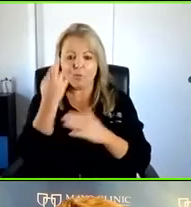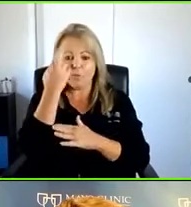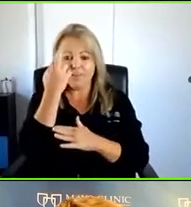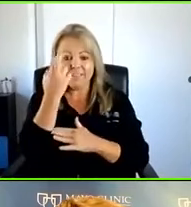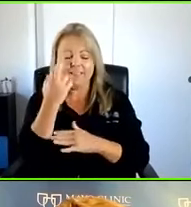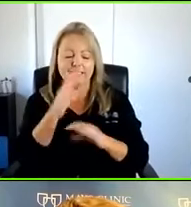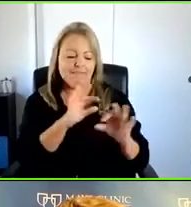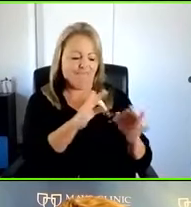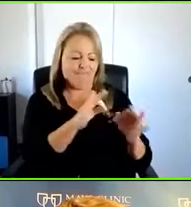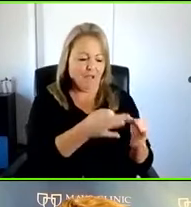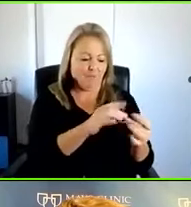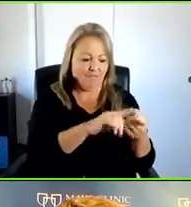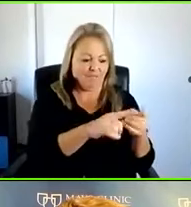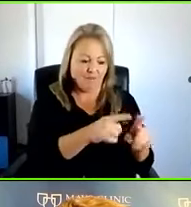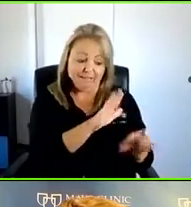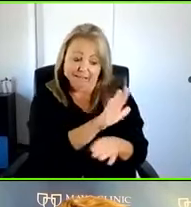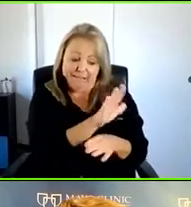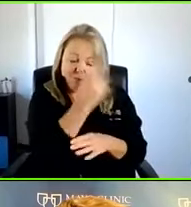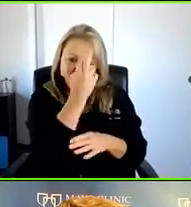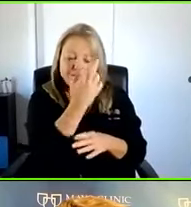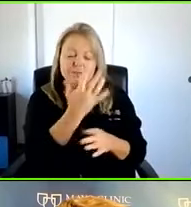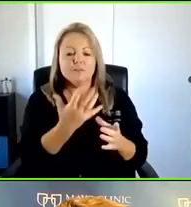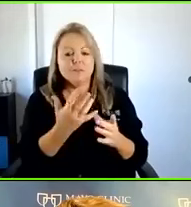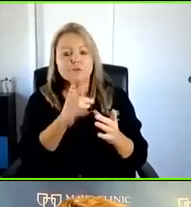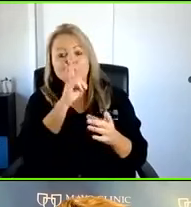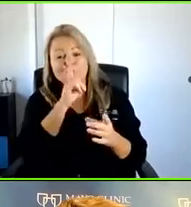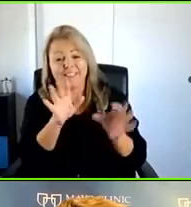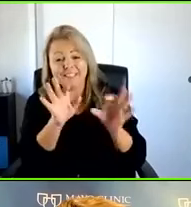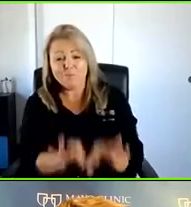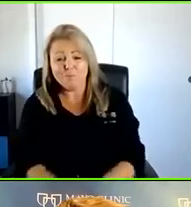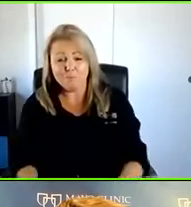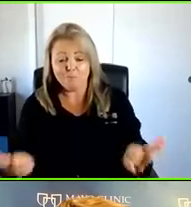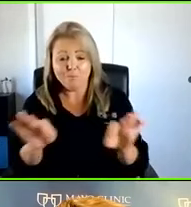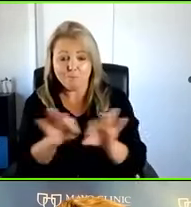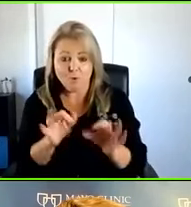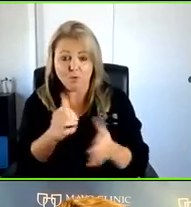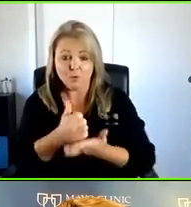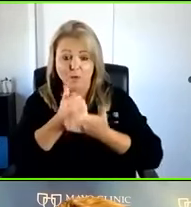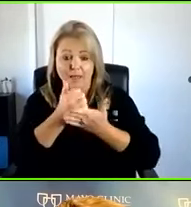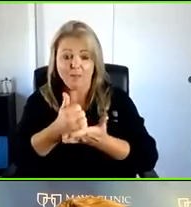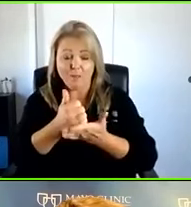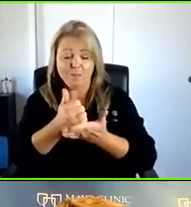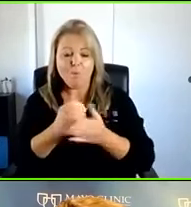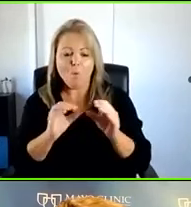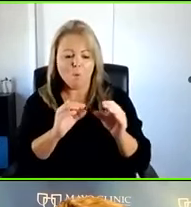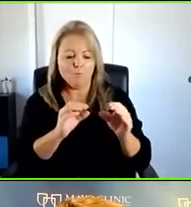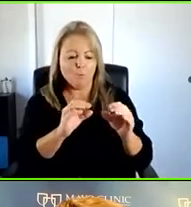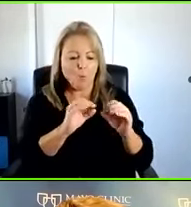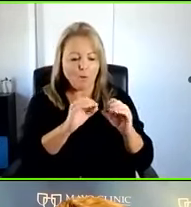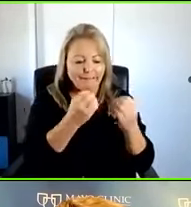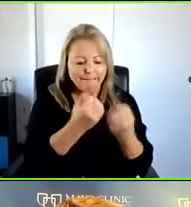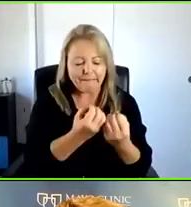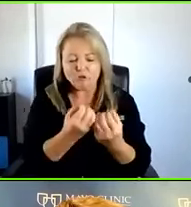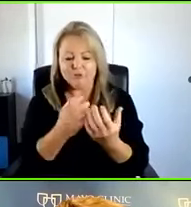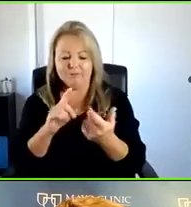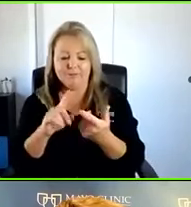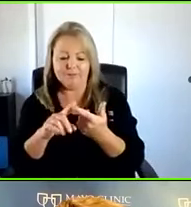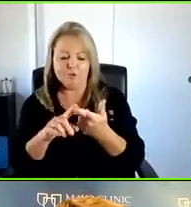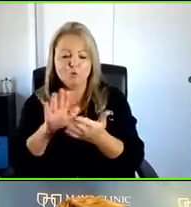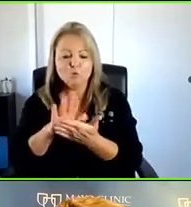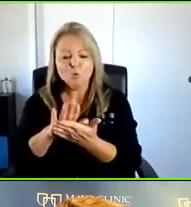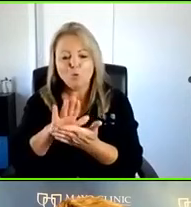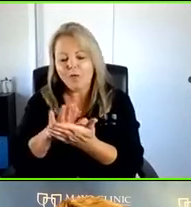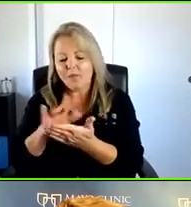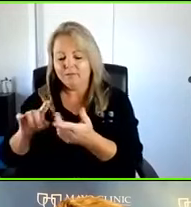family health reasons, but they also are really critically important to help our organizations, our schools, and our businesses continue to